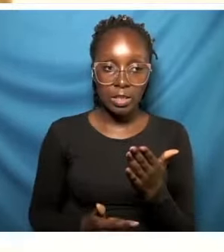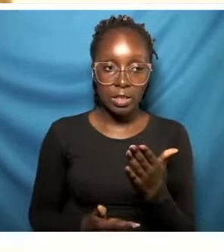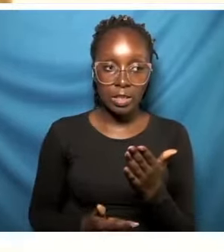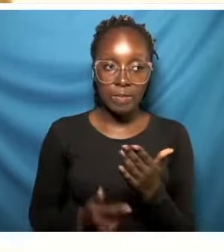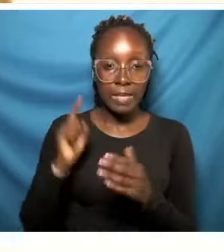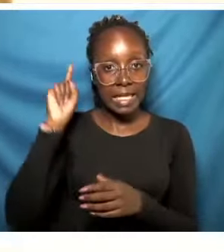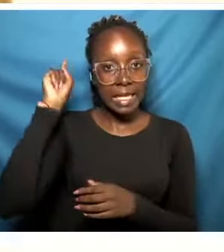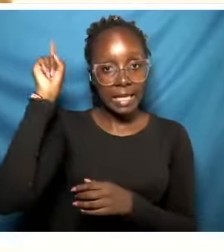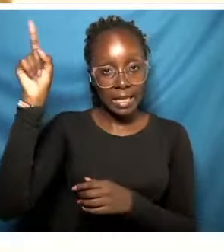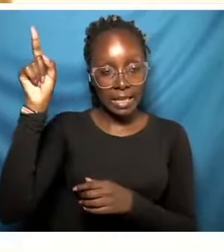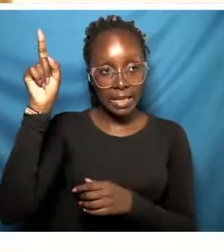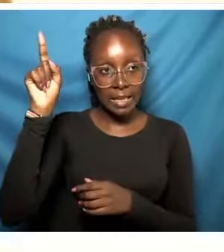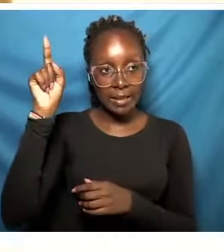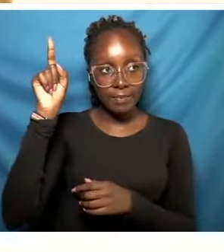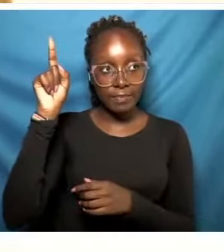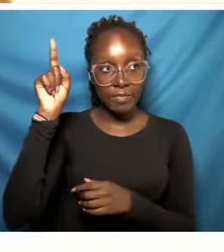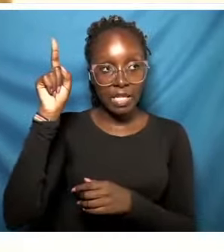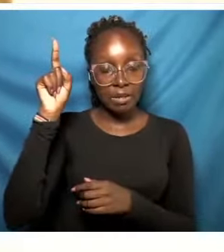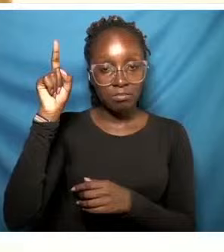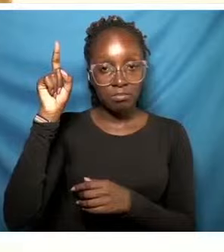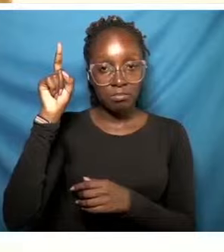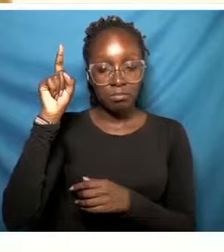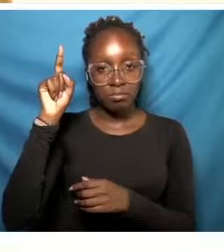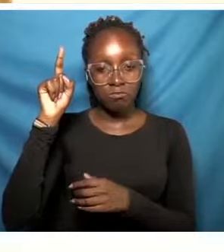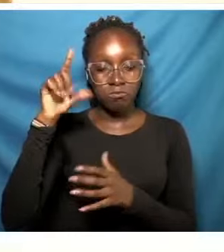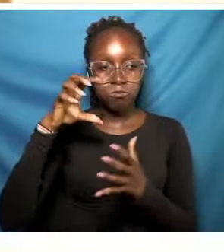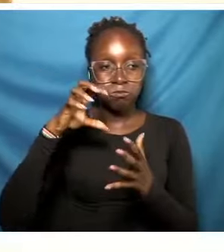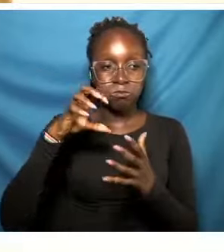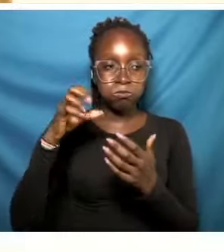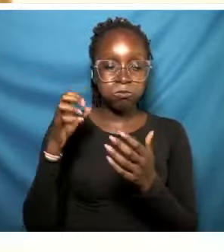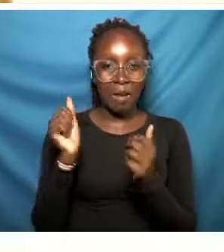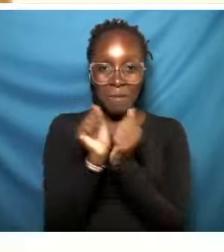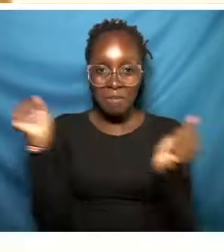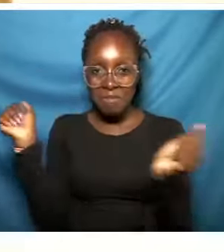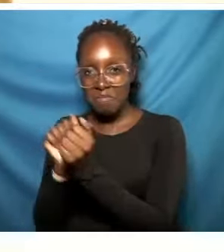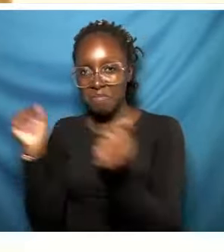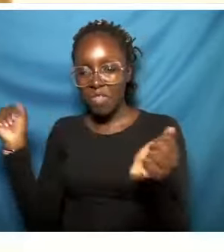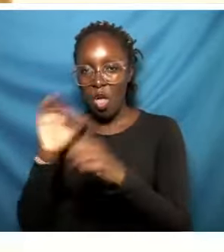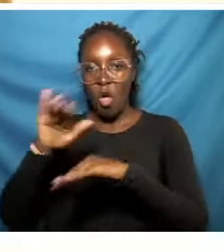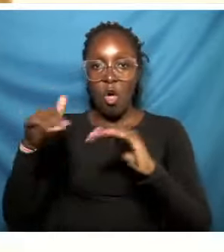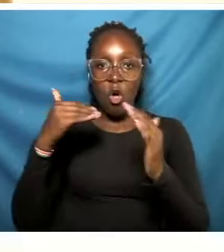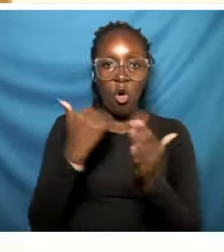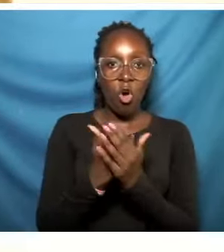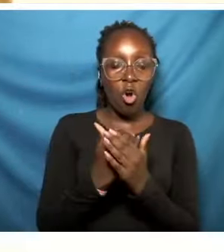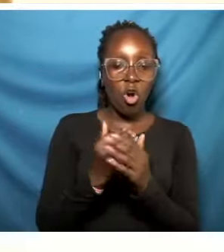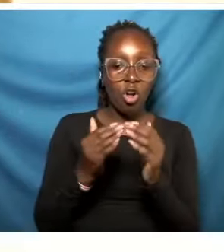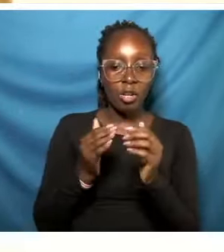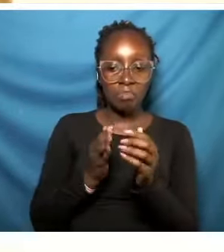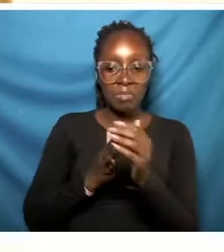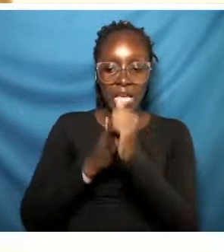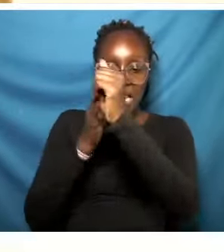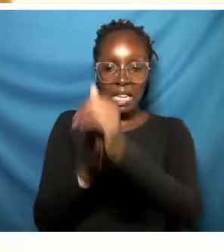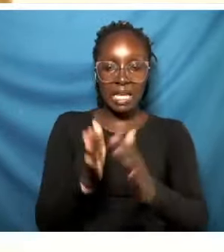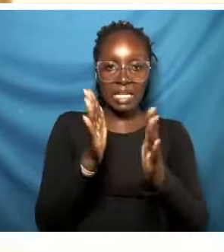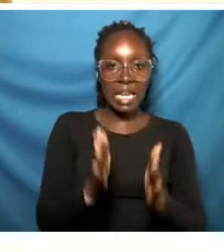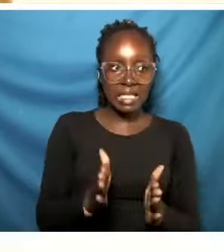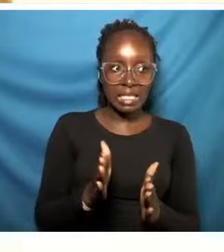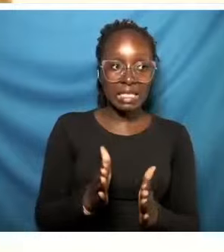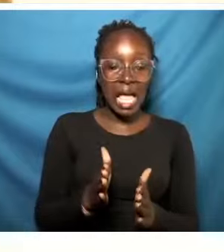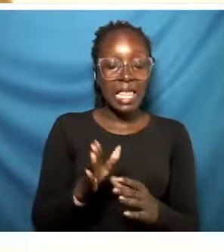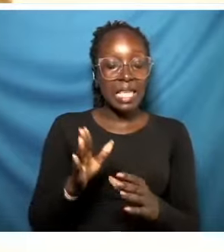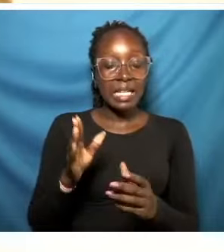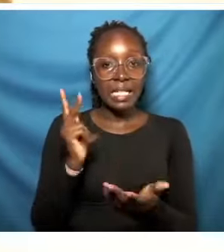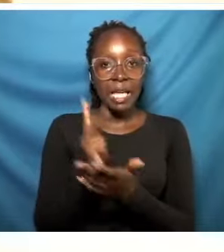disarmed the rulers and authorities and put them in the open shame, triumphing over them by the cross. Do you know what Paul is saying